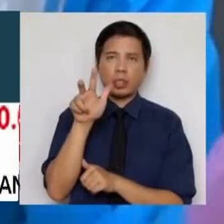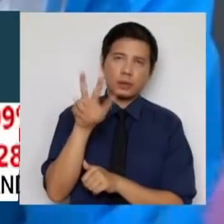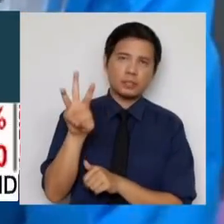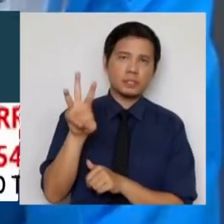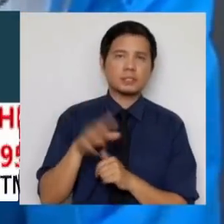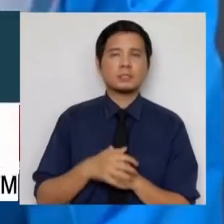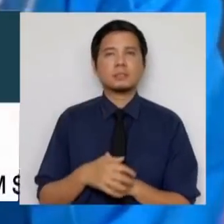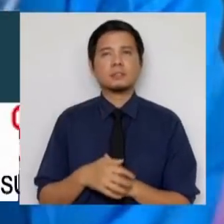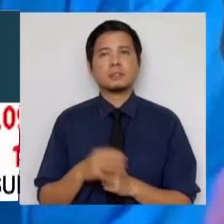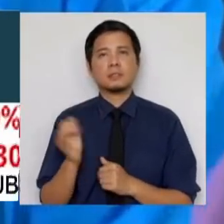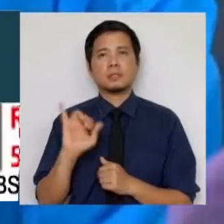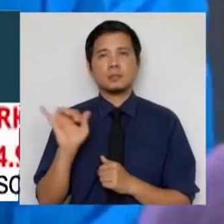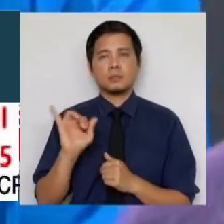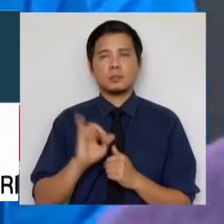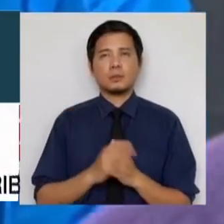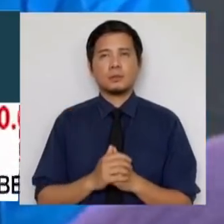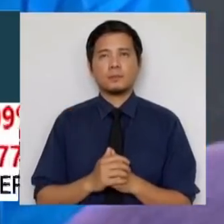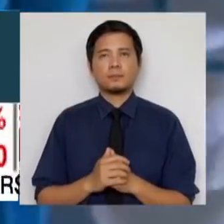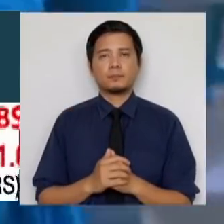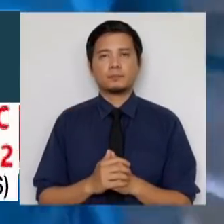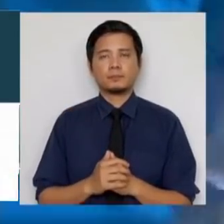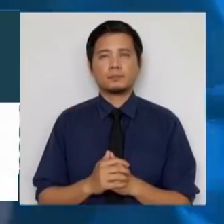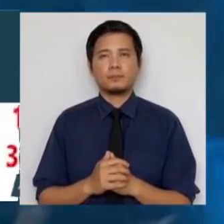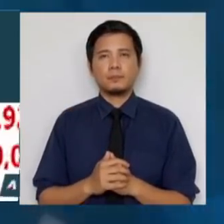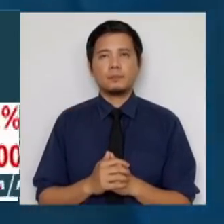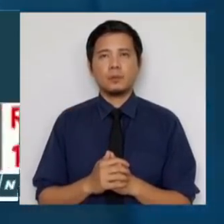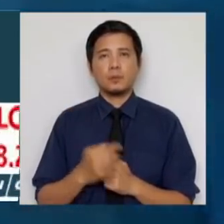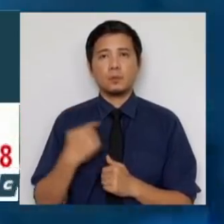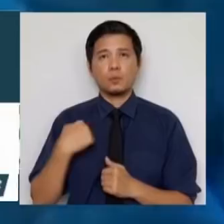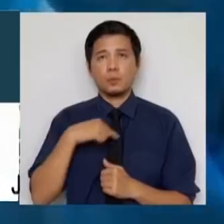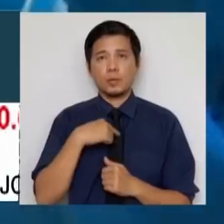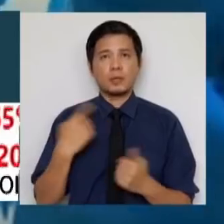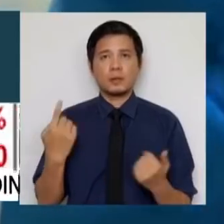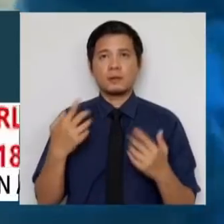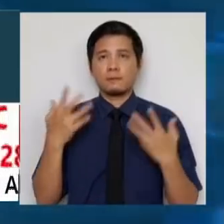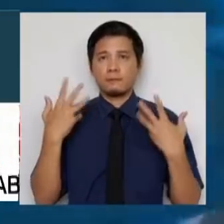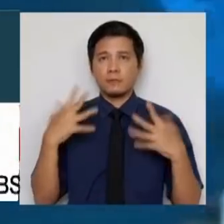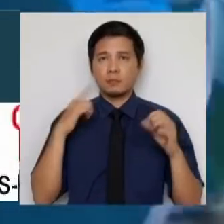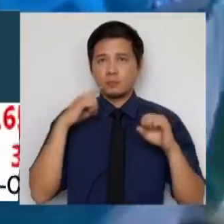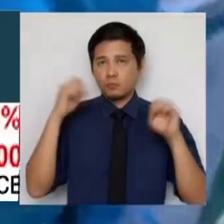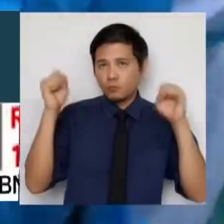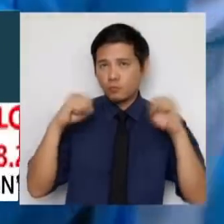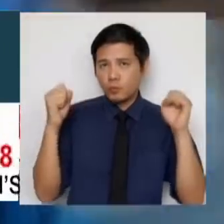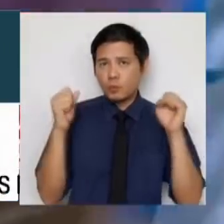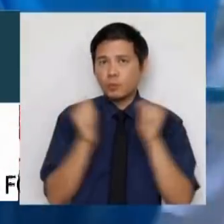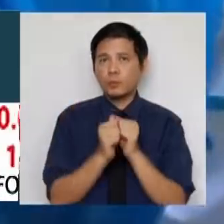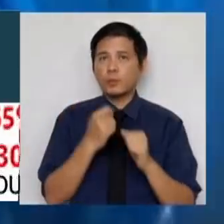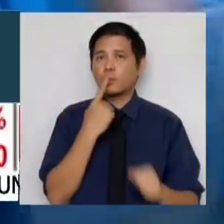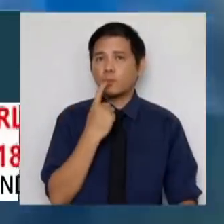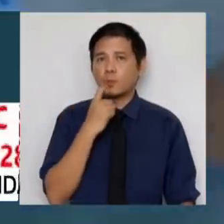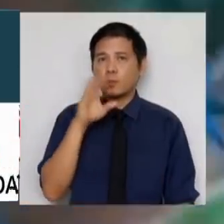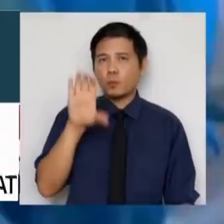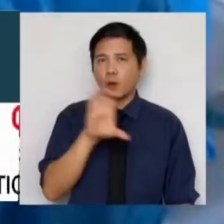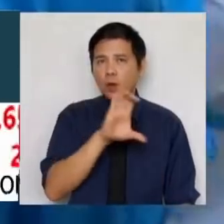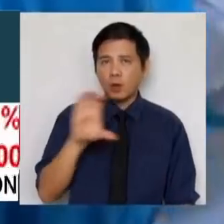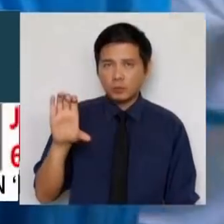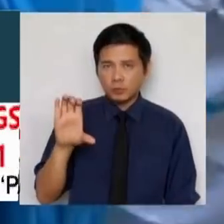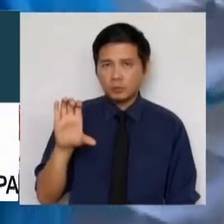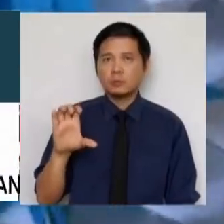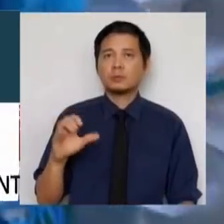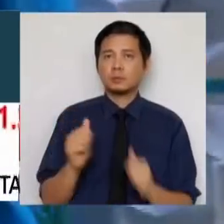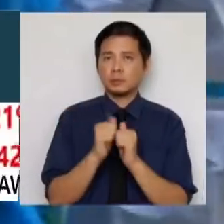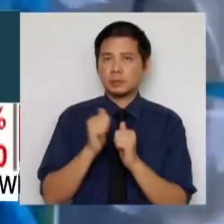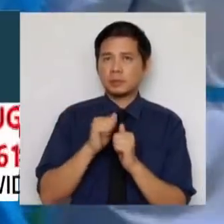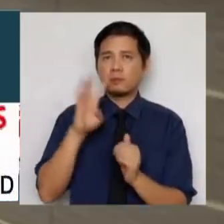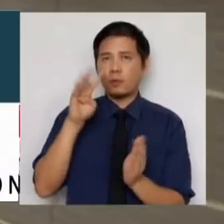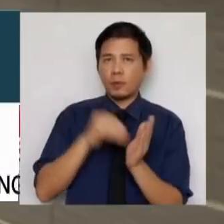terms of testing, we have already entered into agreement with the Red Cross because I want to do more testing. We do test about 4,000 a day. I think